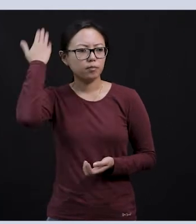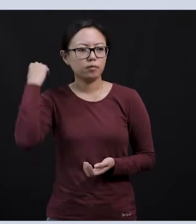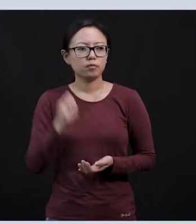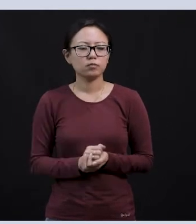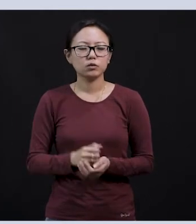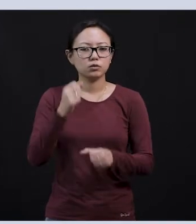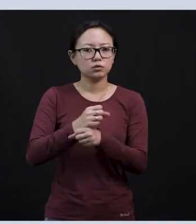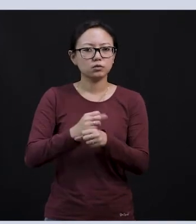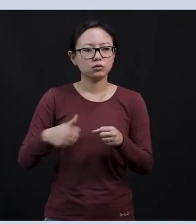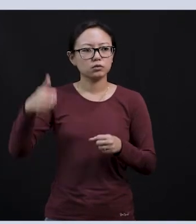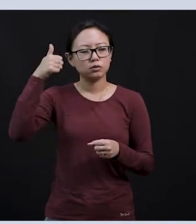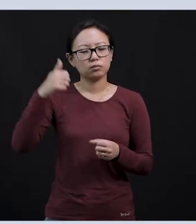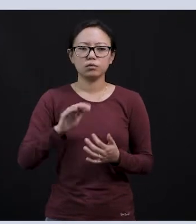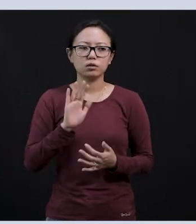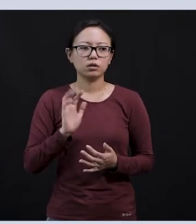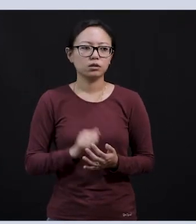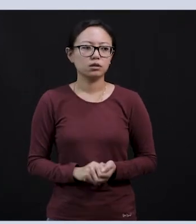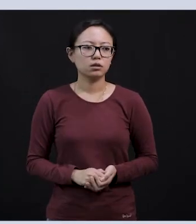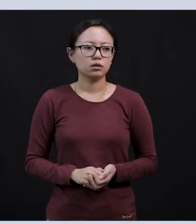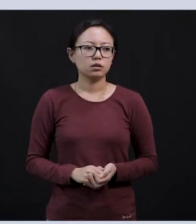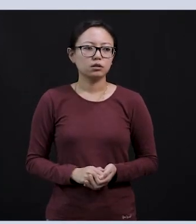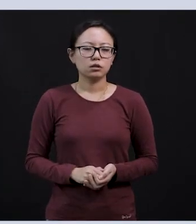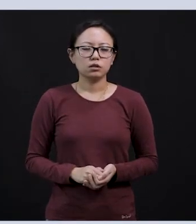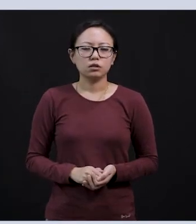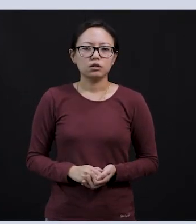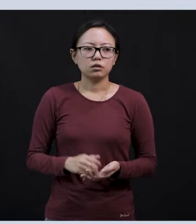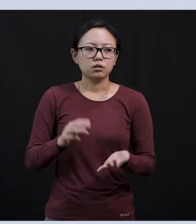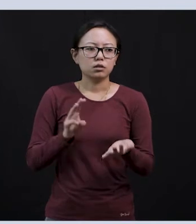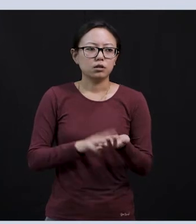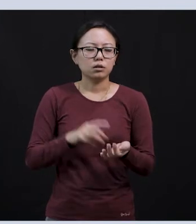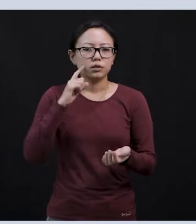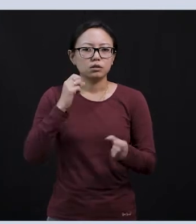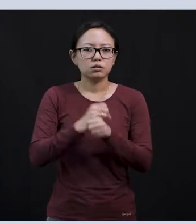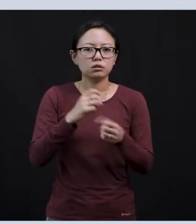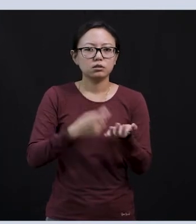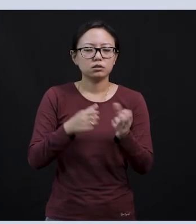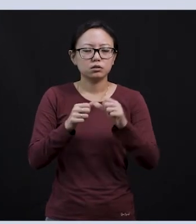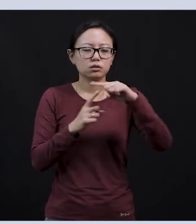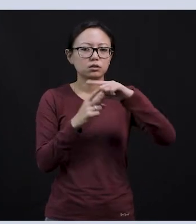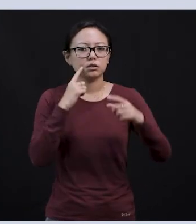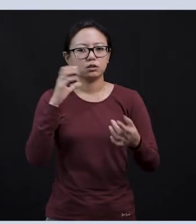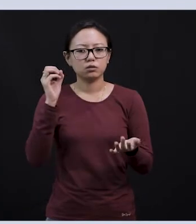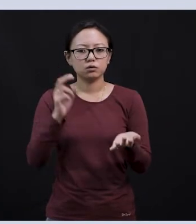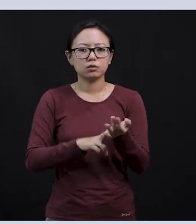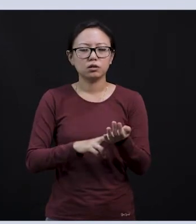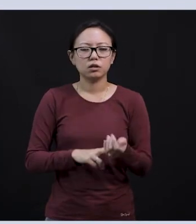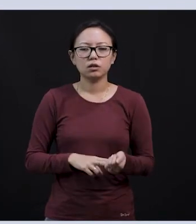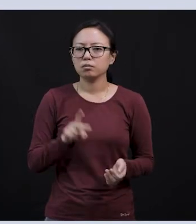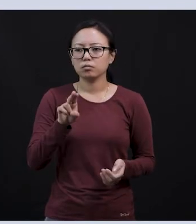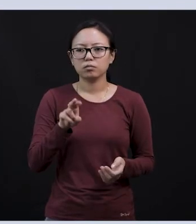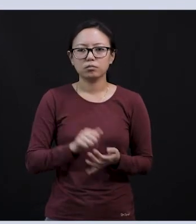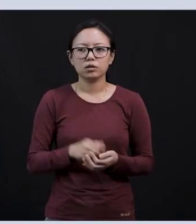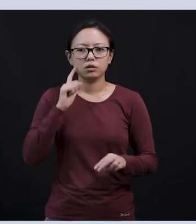haven of Bombay continued. So migration means when person or when people are trying to travel from